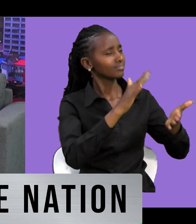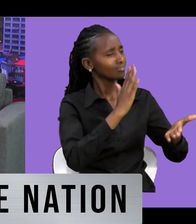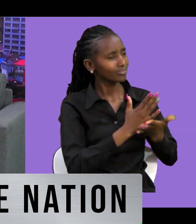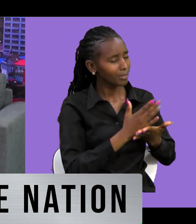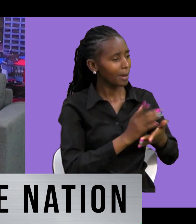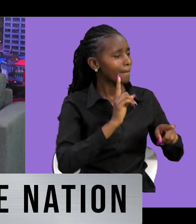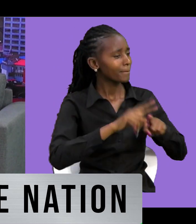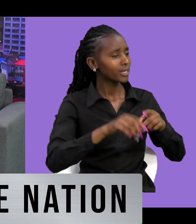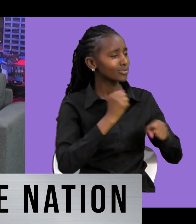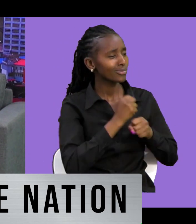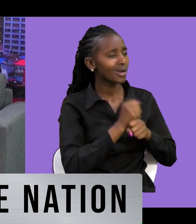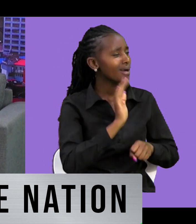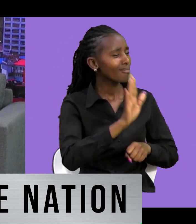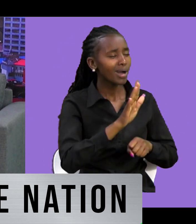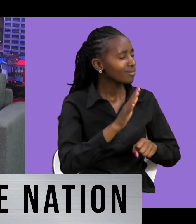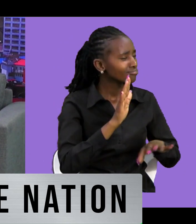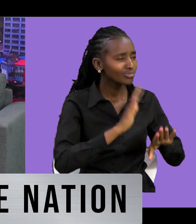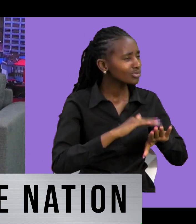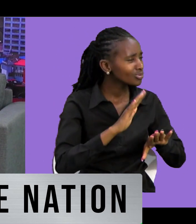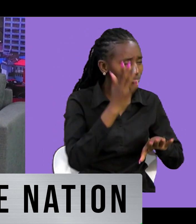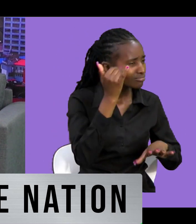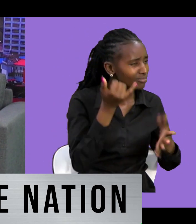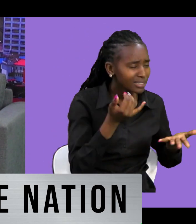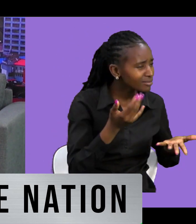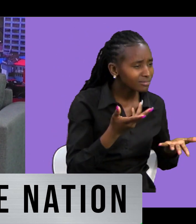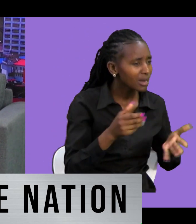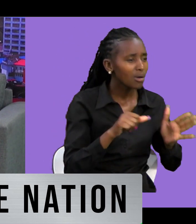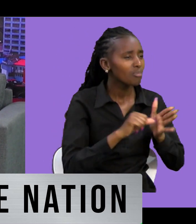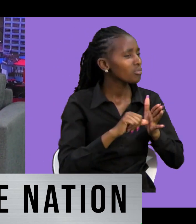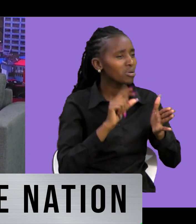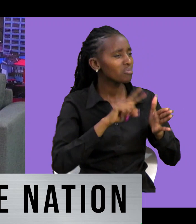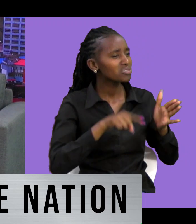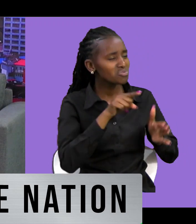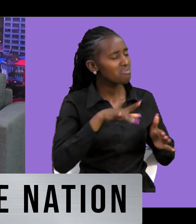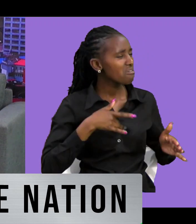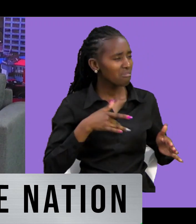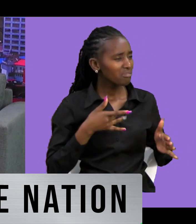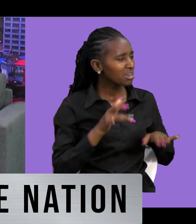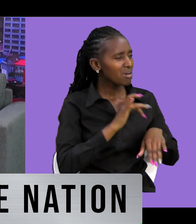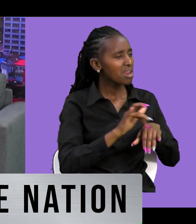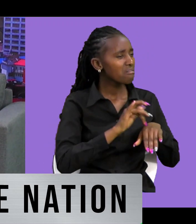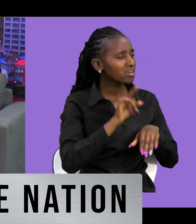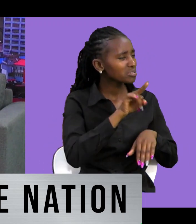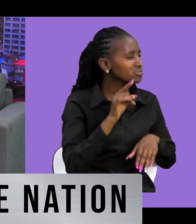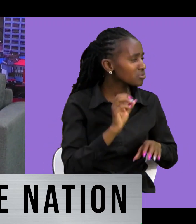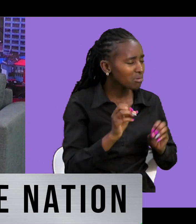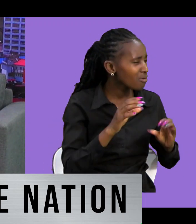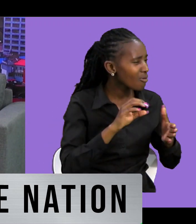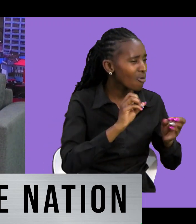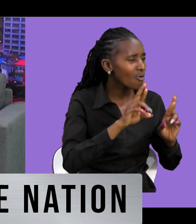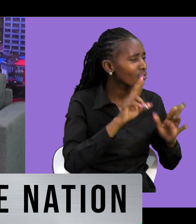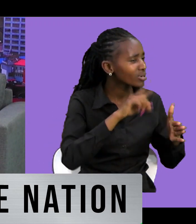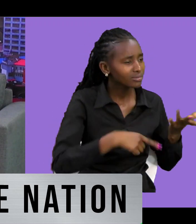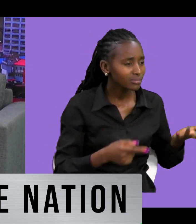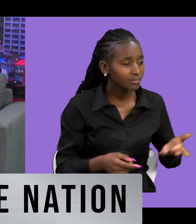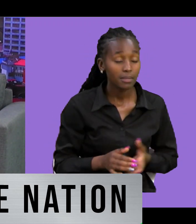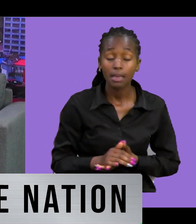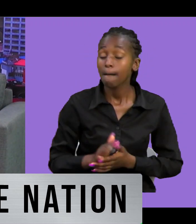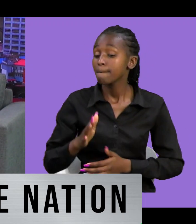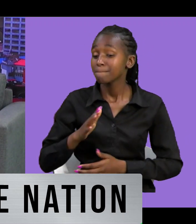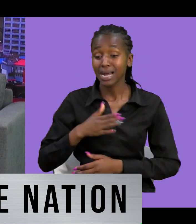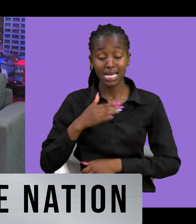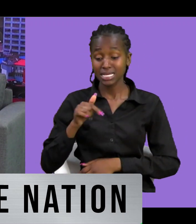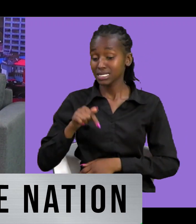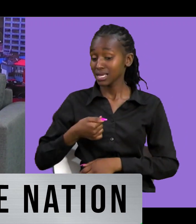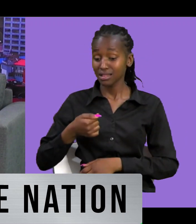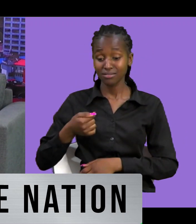doing a good job. I mean, how I feel, you don't feel like wanaku affect in any way. I'm not feeling, and I'm not even the only